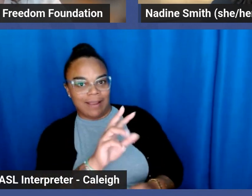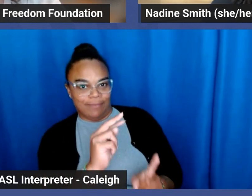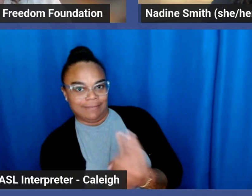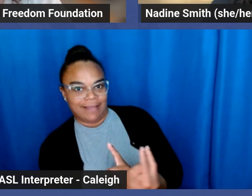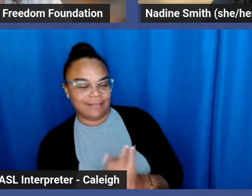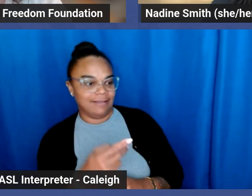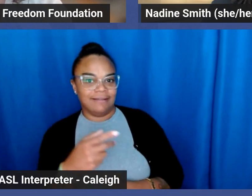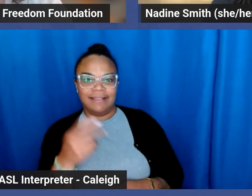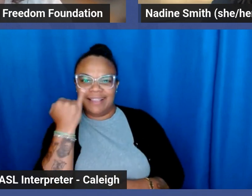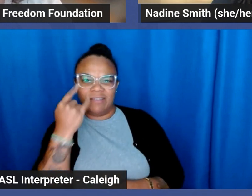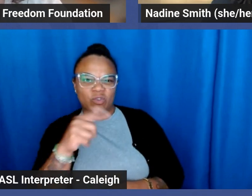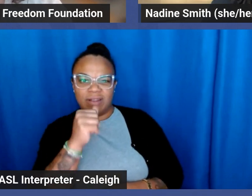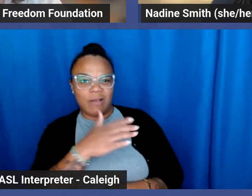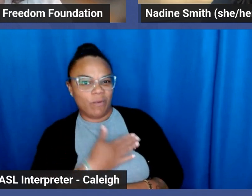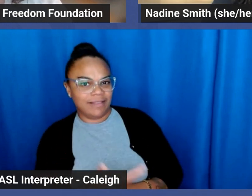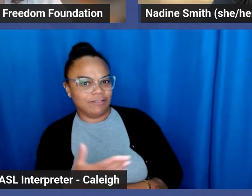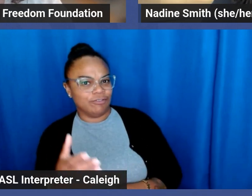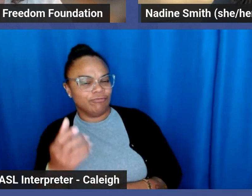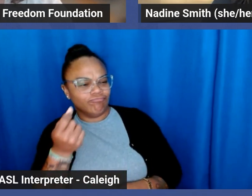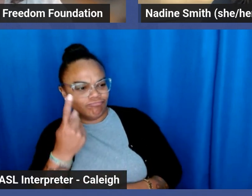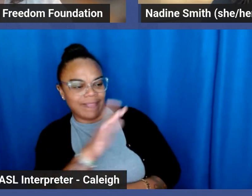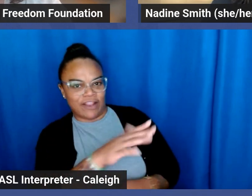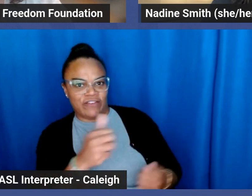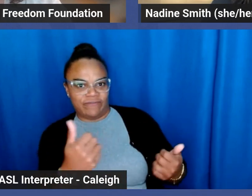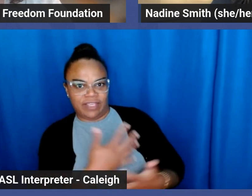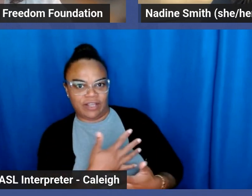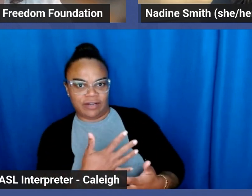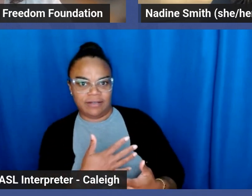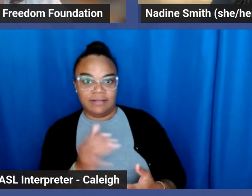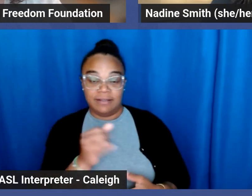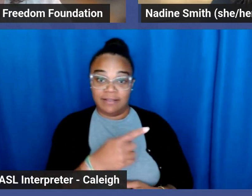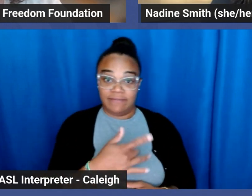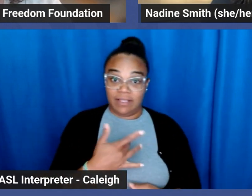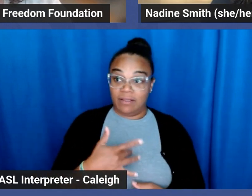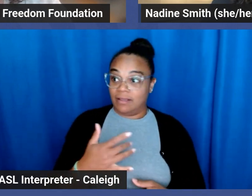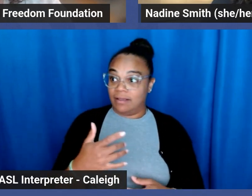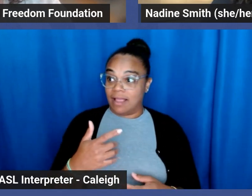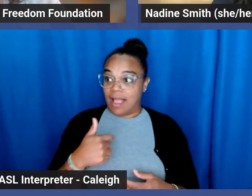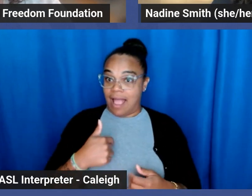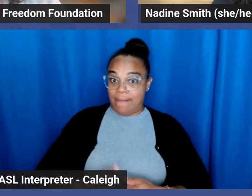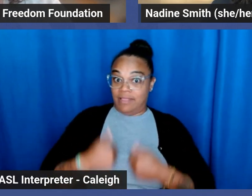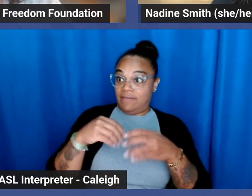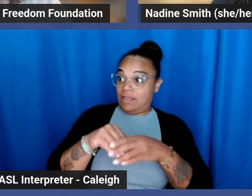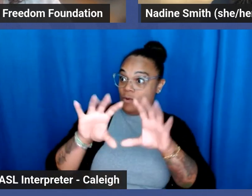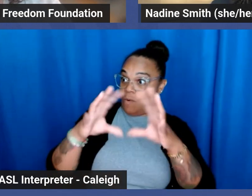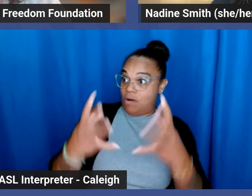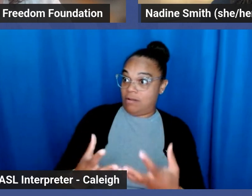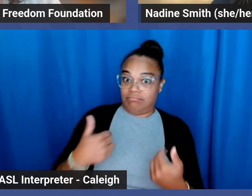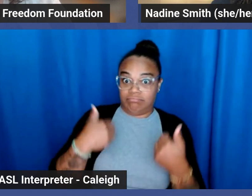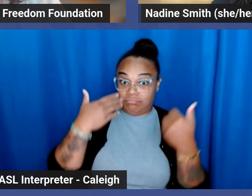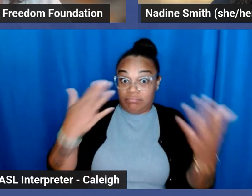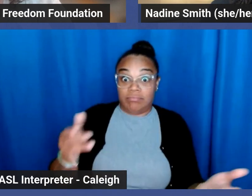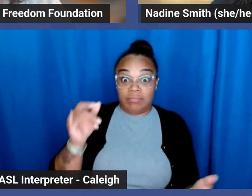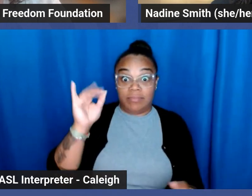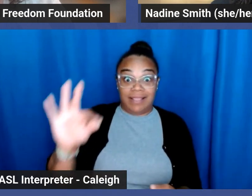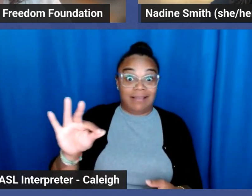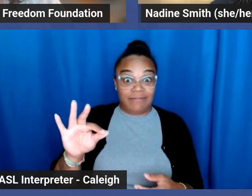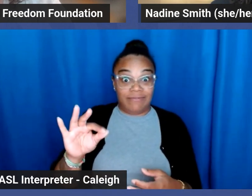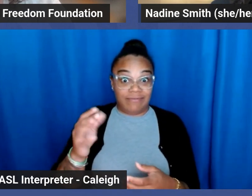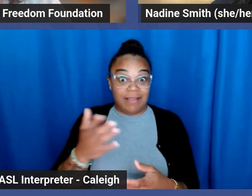are. Like, I'm living in a world where I don't know that there's going to be a job for me once